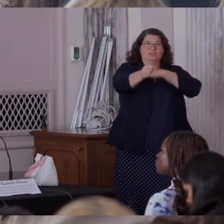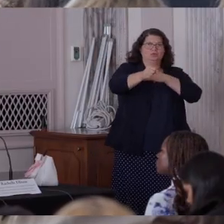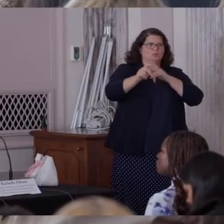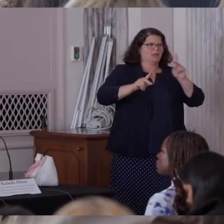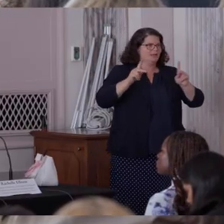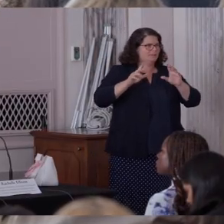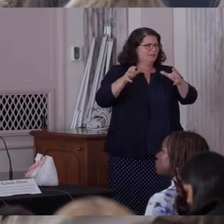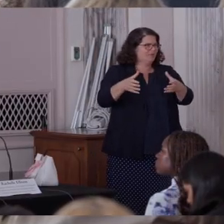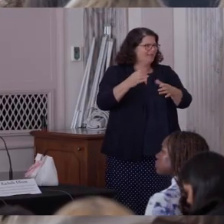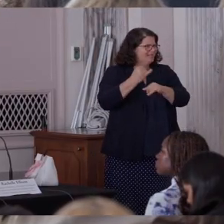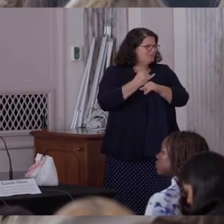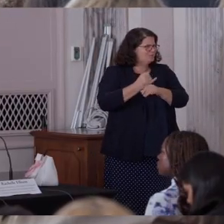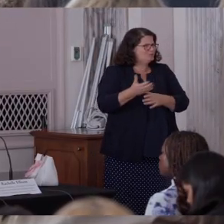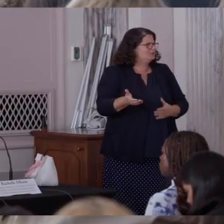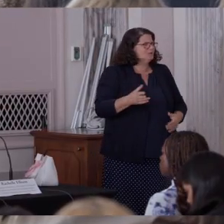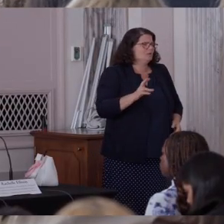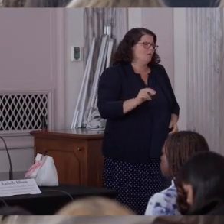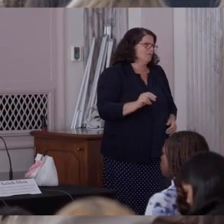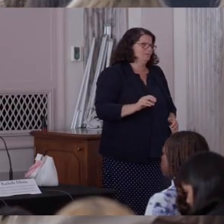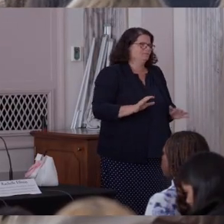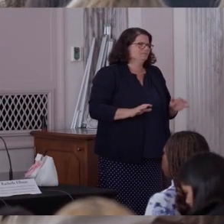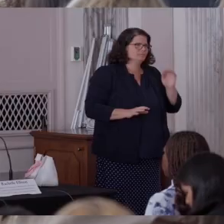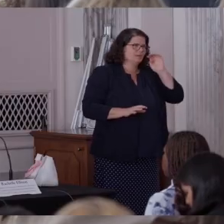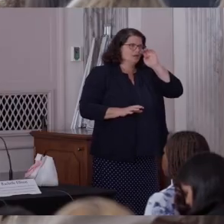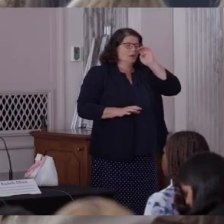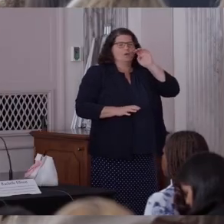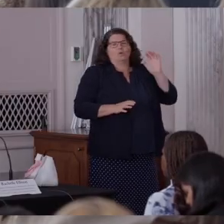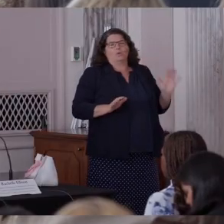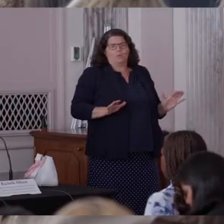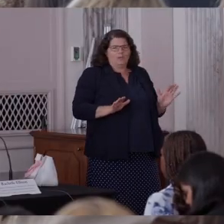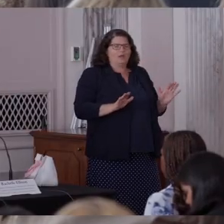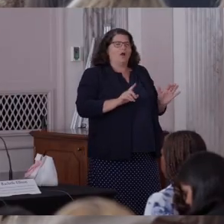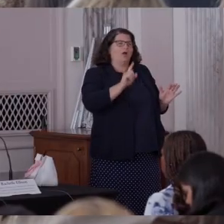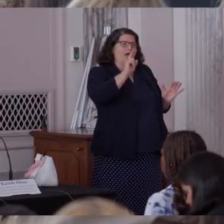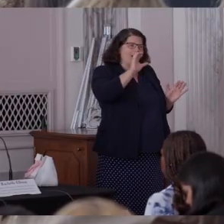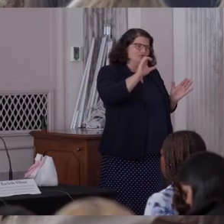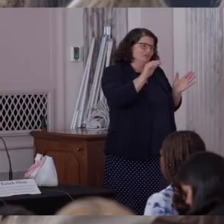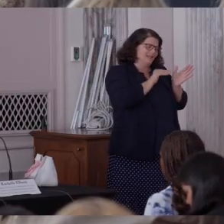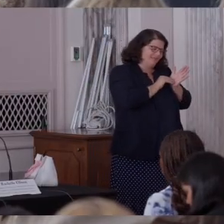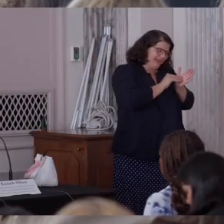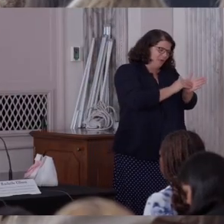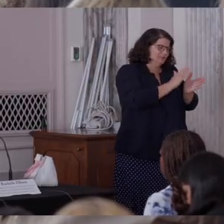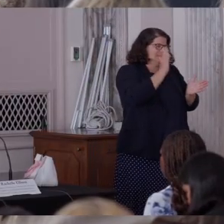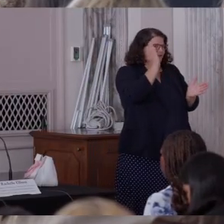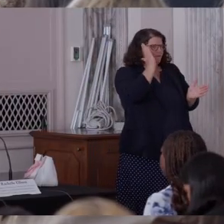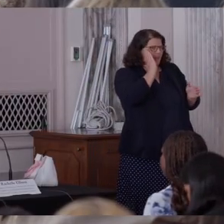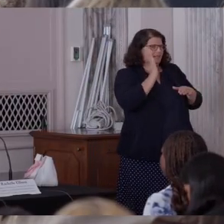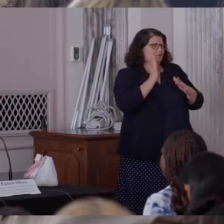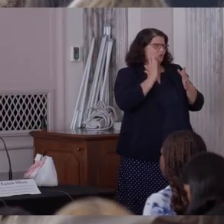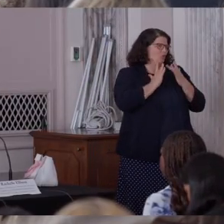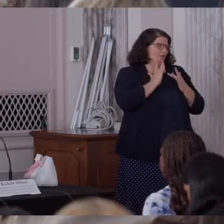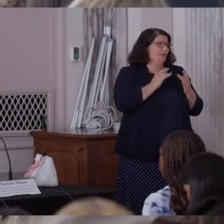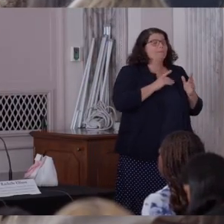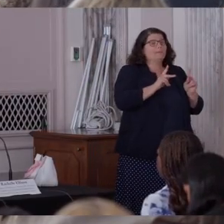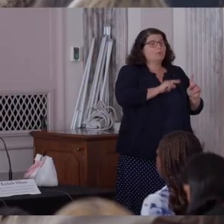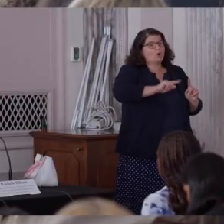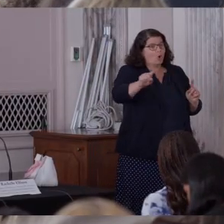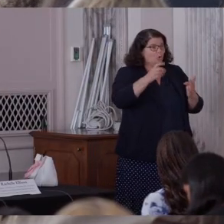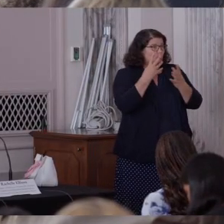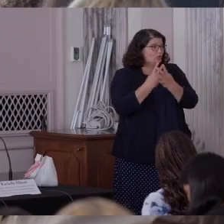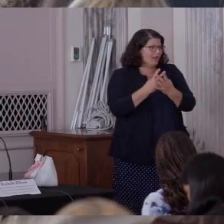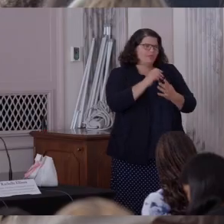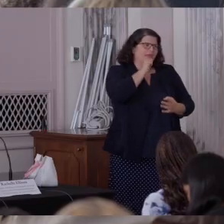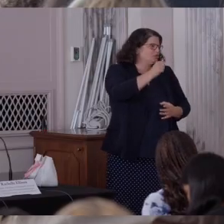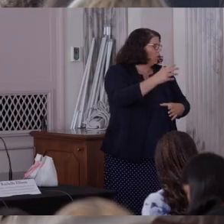hundreds of thousands of beds short on what we need. We know when people go to jail, that they don't get mental health treatment. We